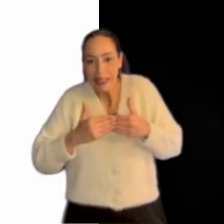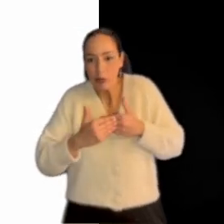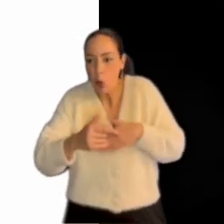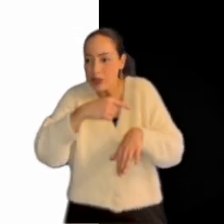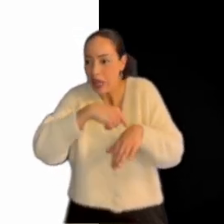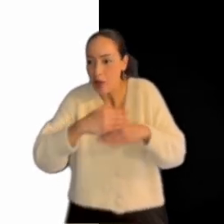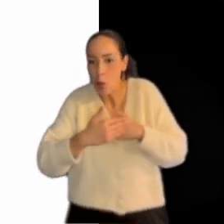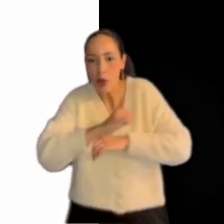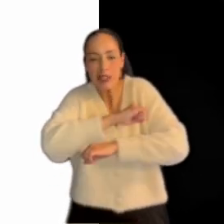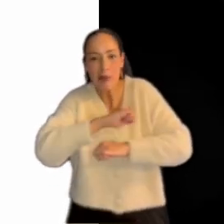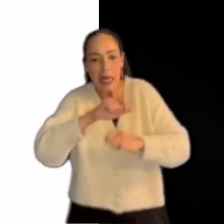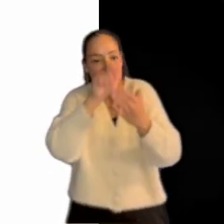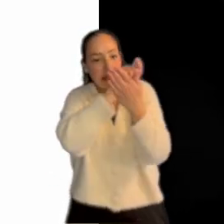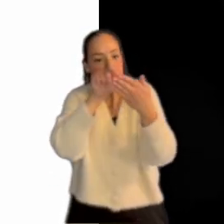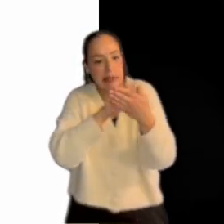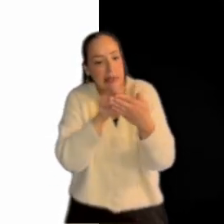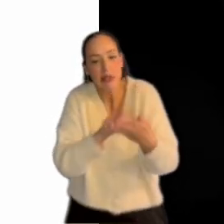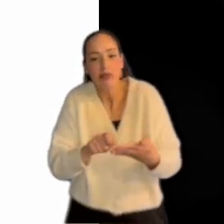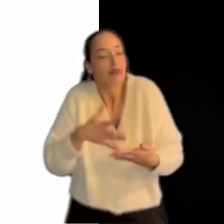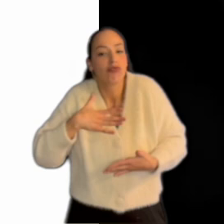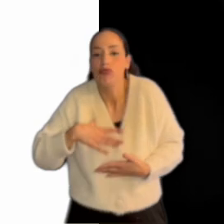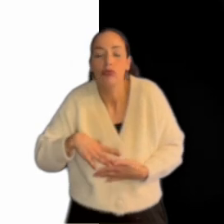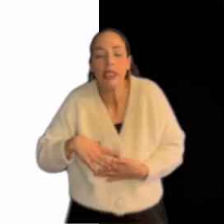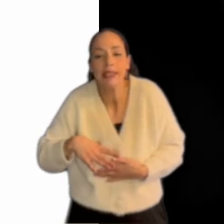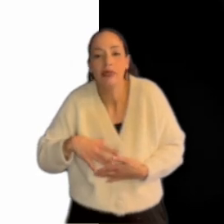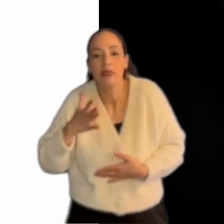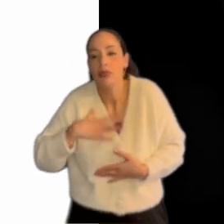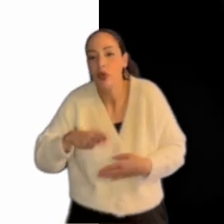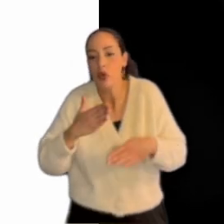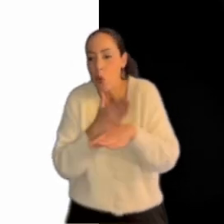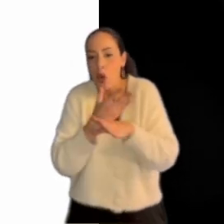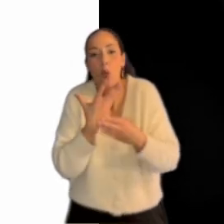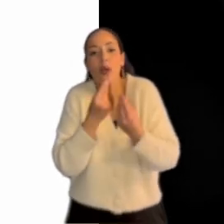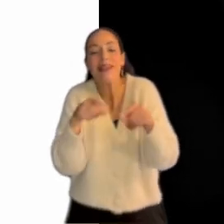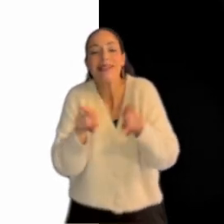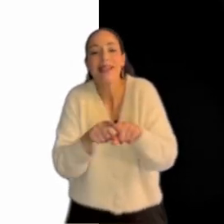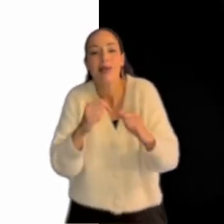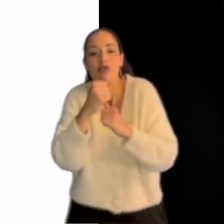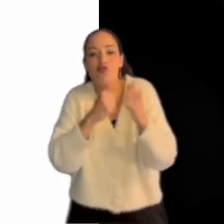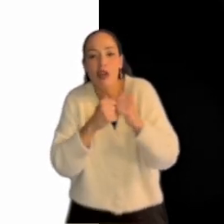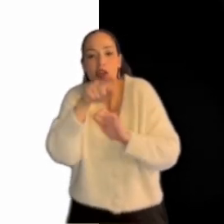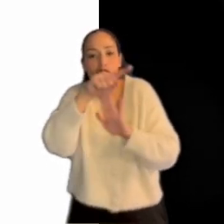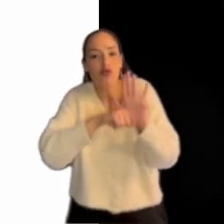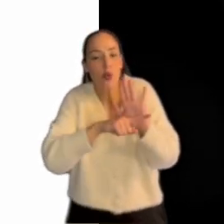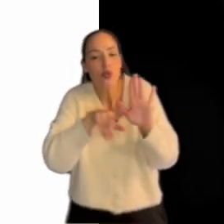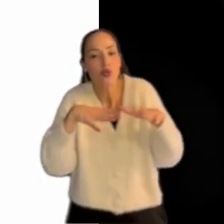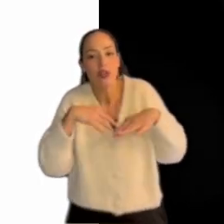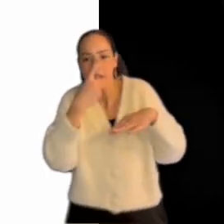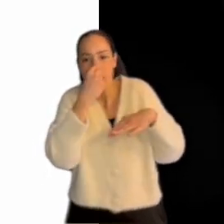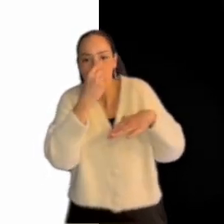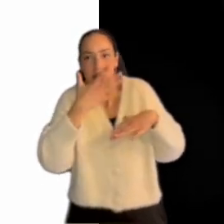can work within those structures and rules that are already available. All it takes is for us to imagine.